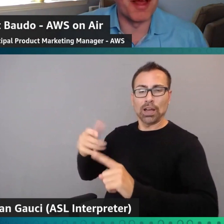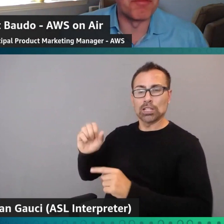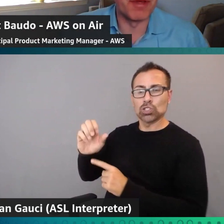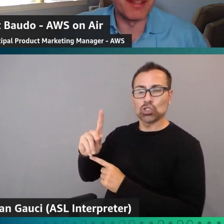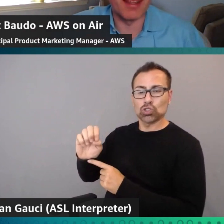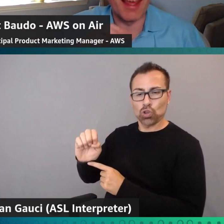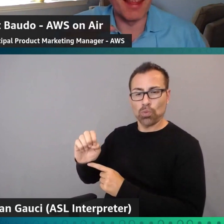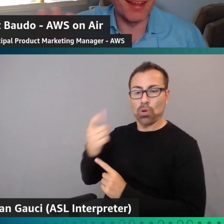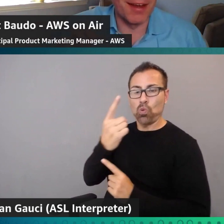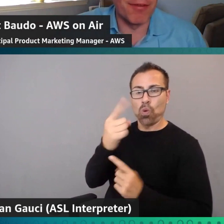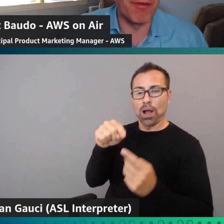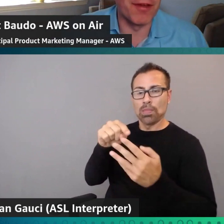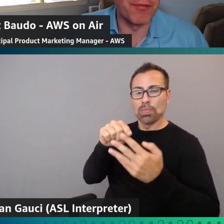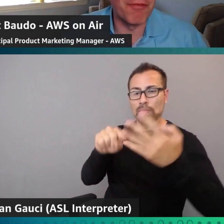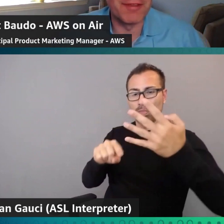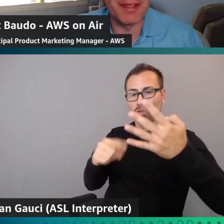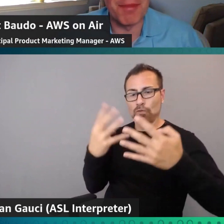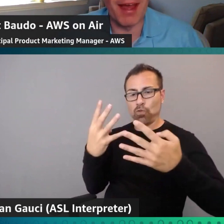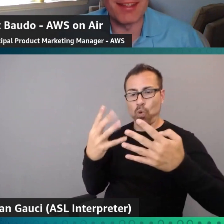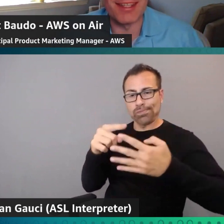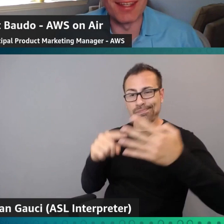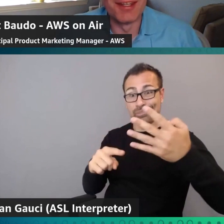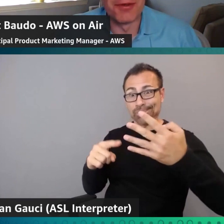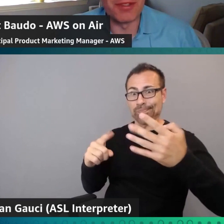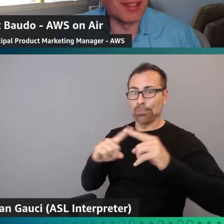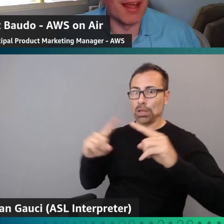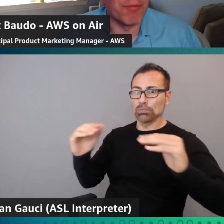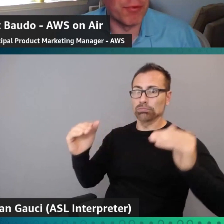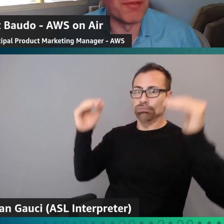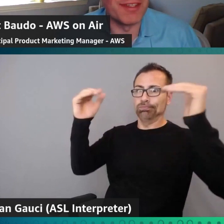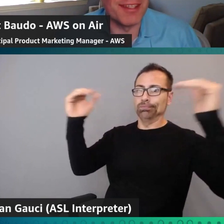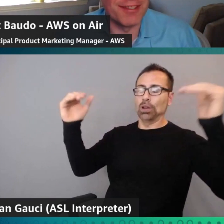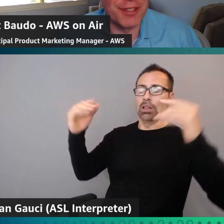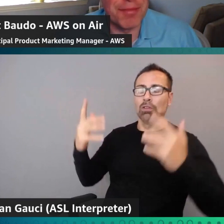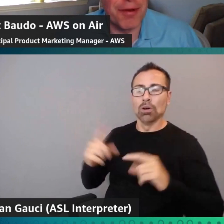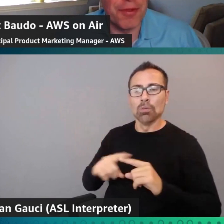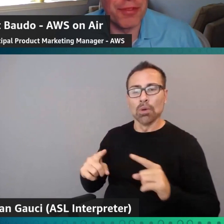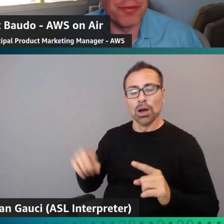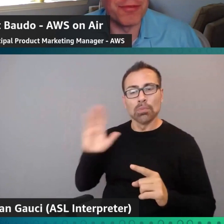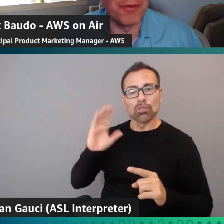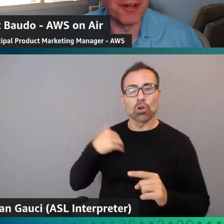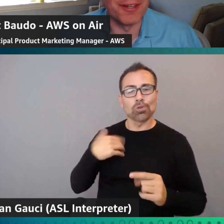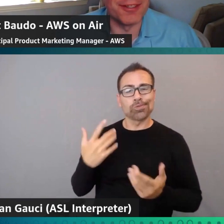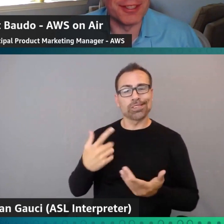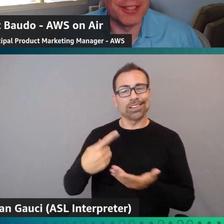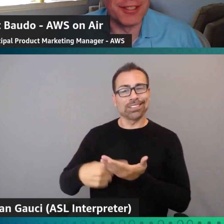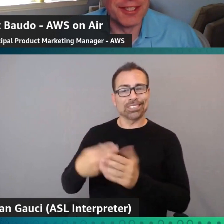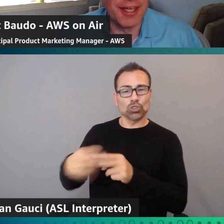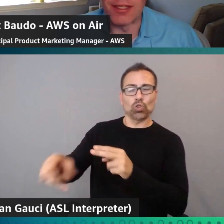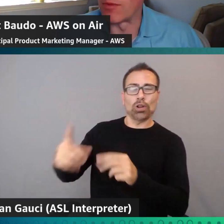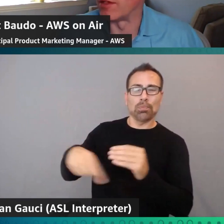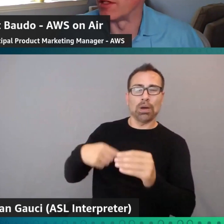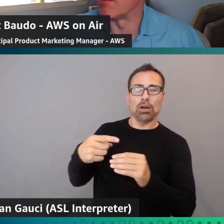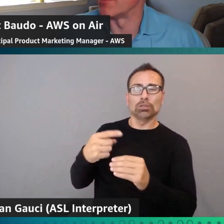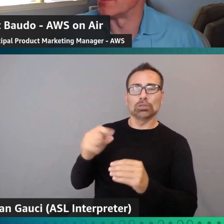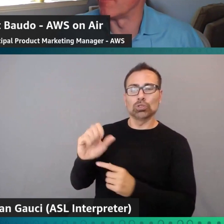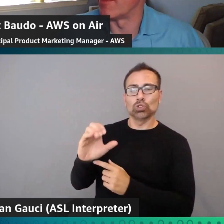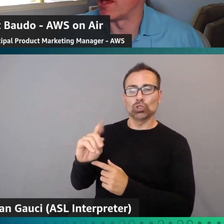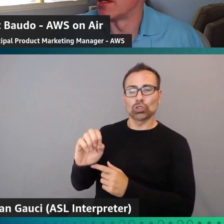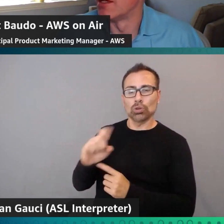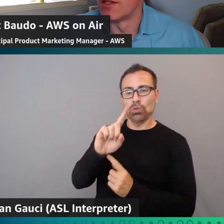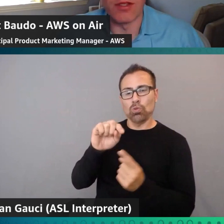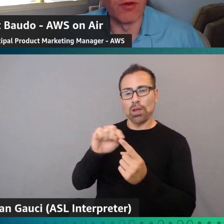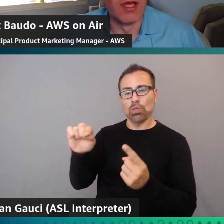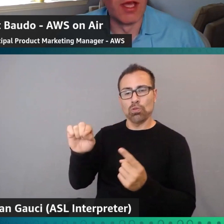level, but that kind of referencing back to, we did have a brief discussion about 1 through 4 earlier as well, and the importance of